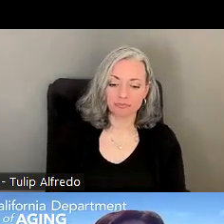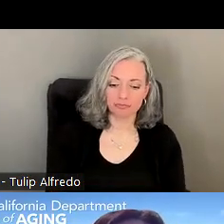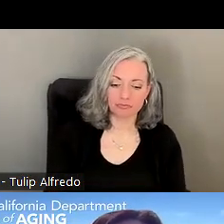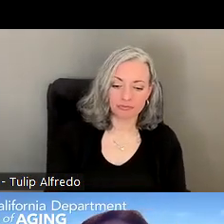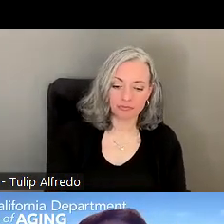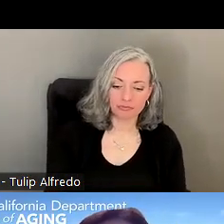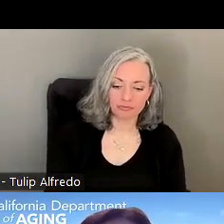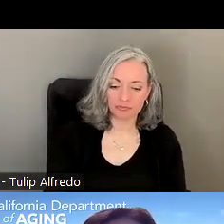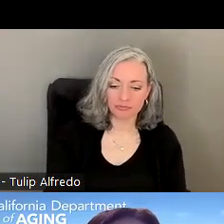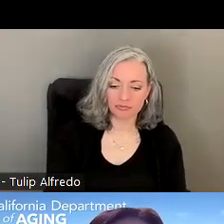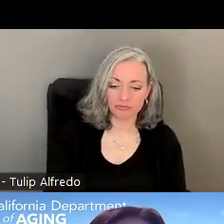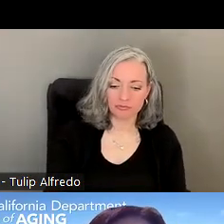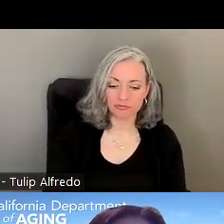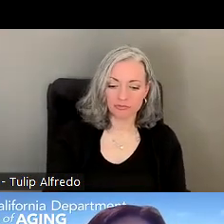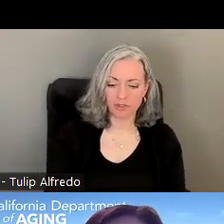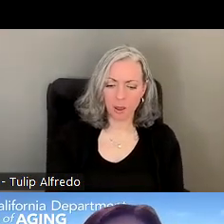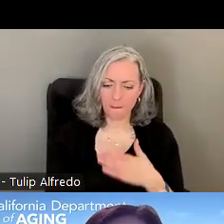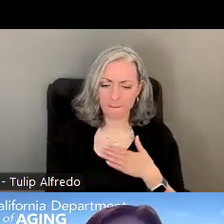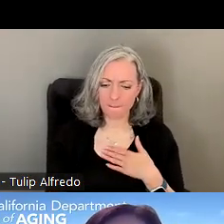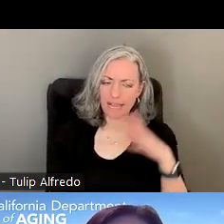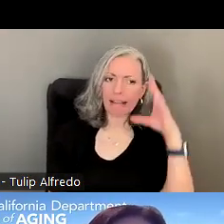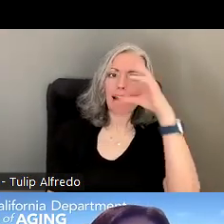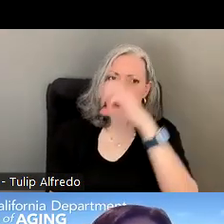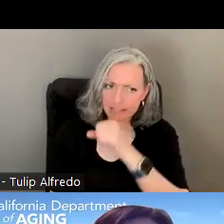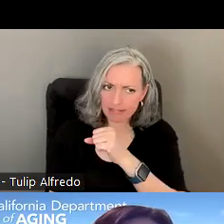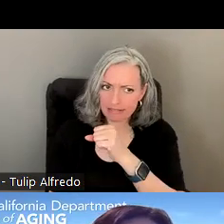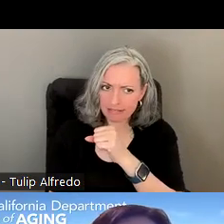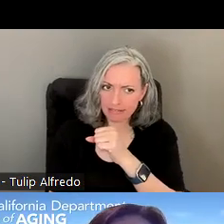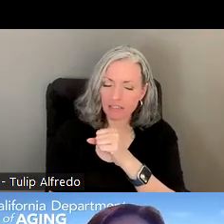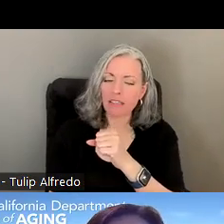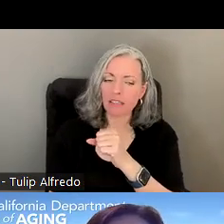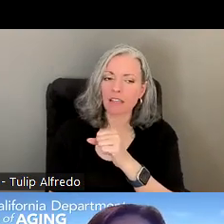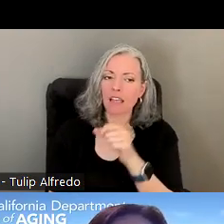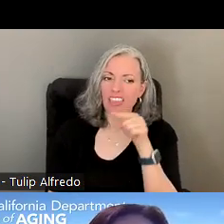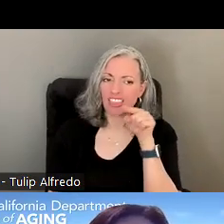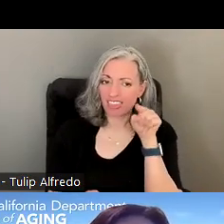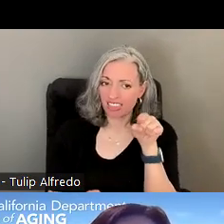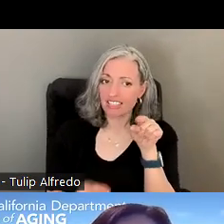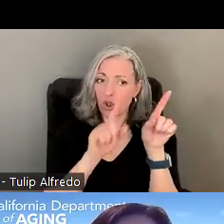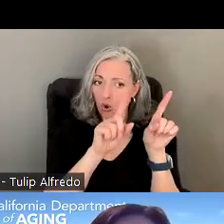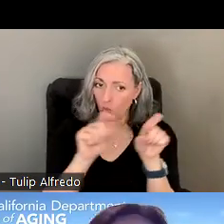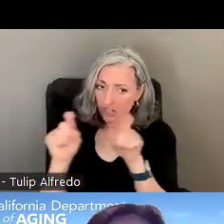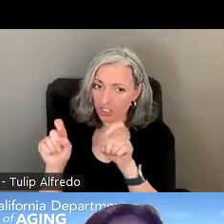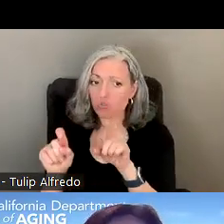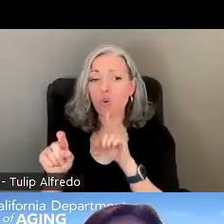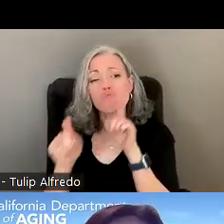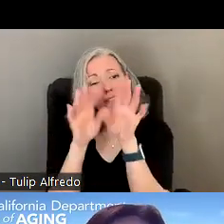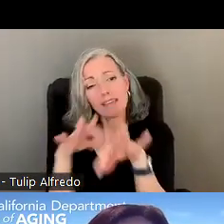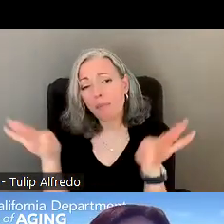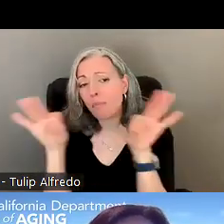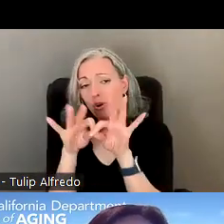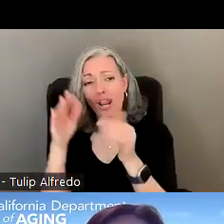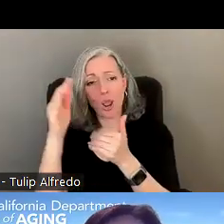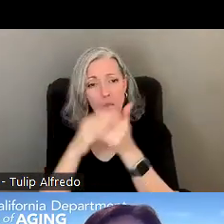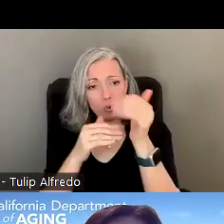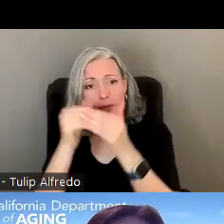And these, in my estimation, and I'm coming to you as well, that these questions are critical as we build momentum